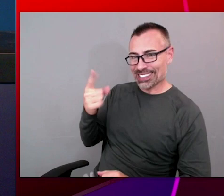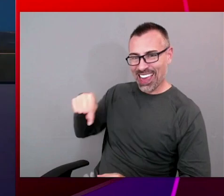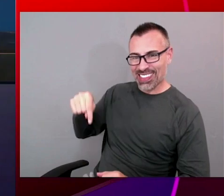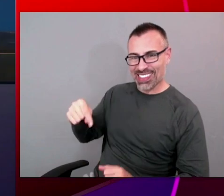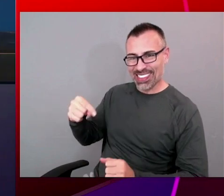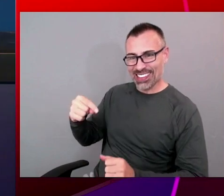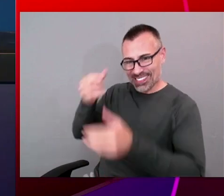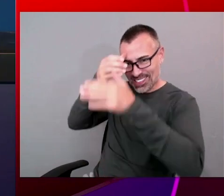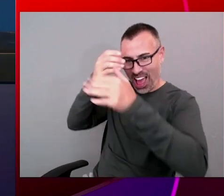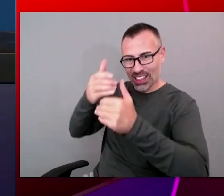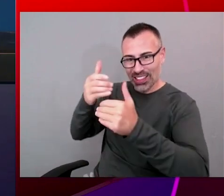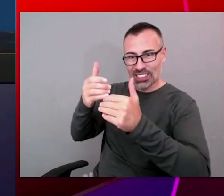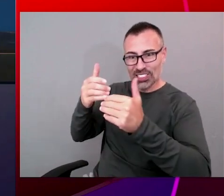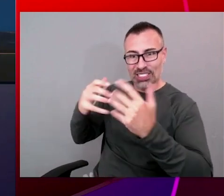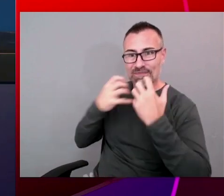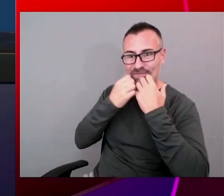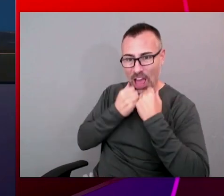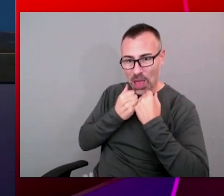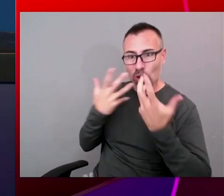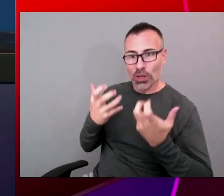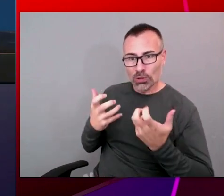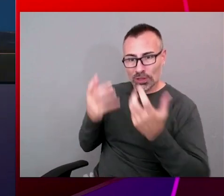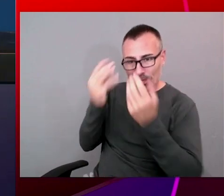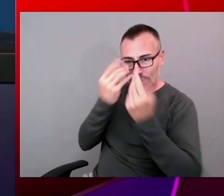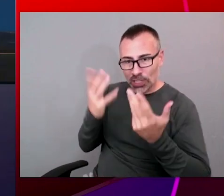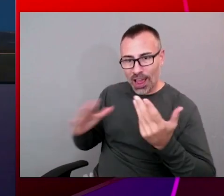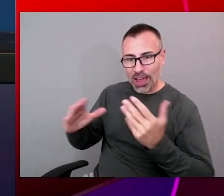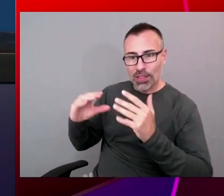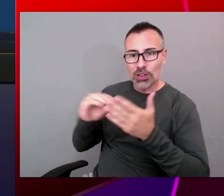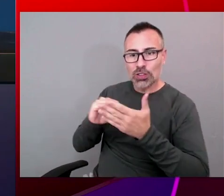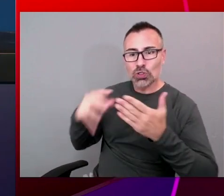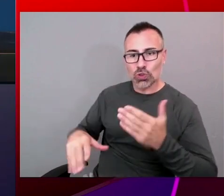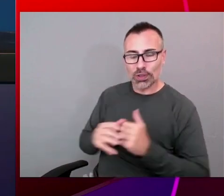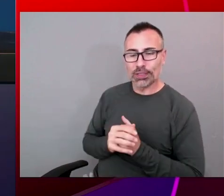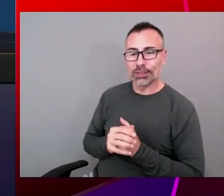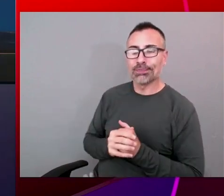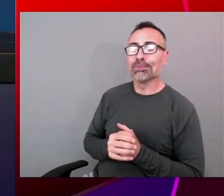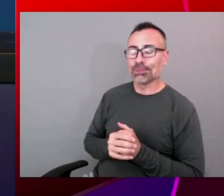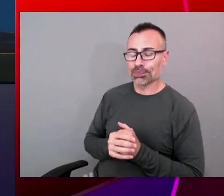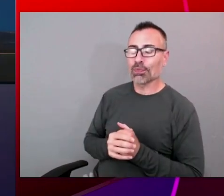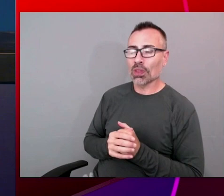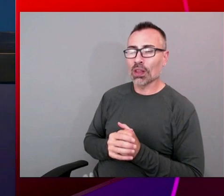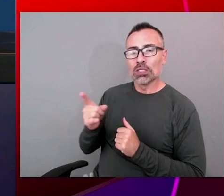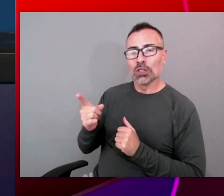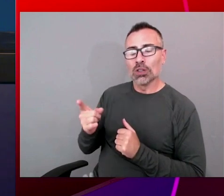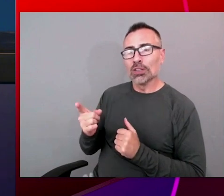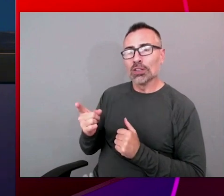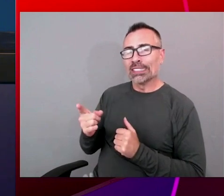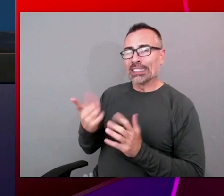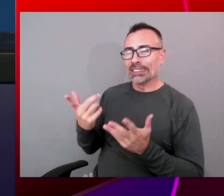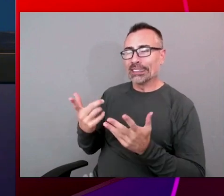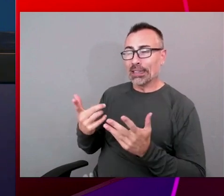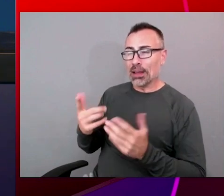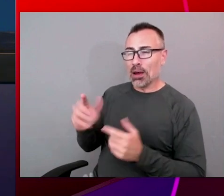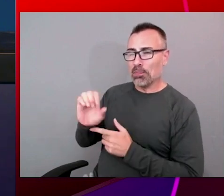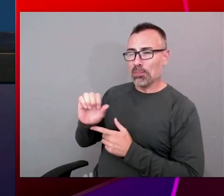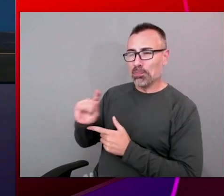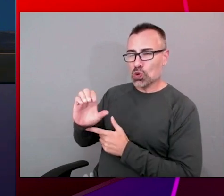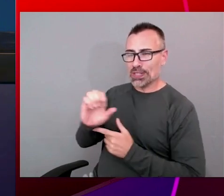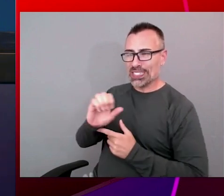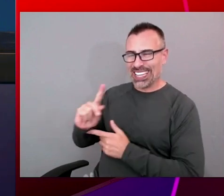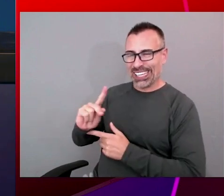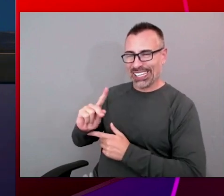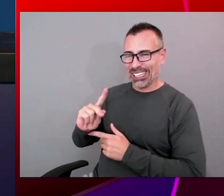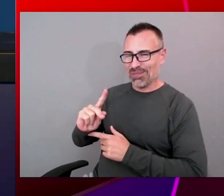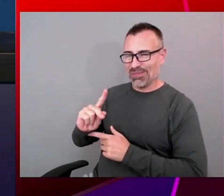great. So you mentioned a tough boot camp. But I guarantee you there's educators out there that's